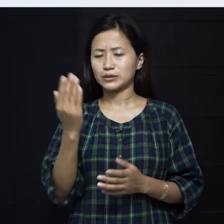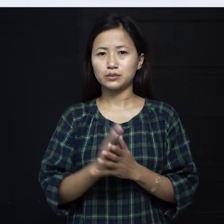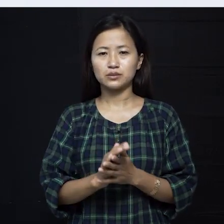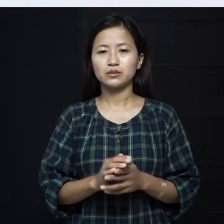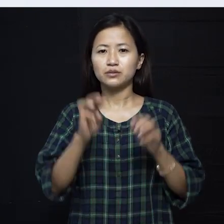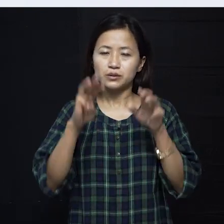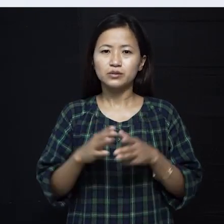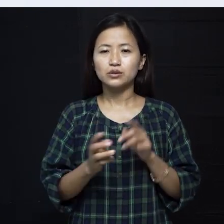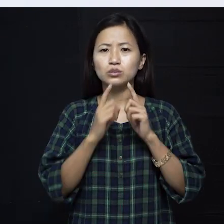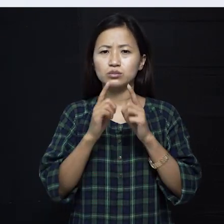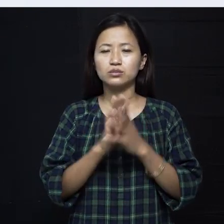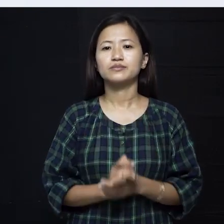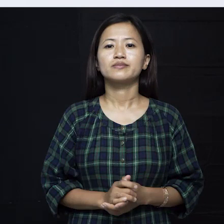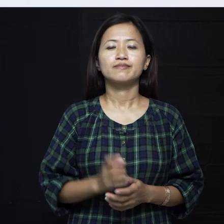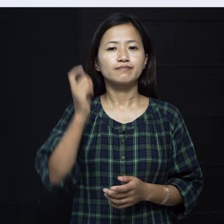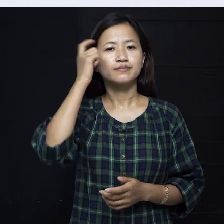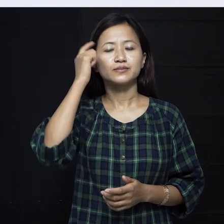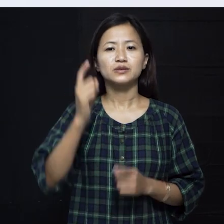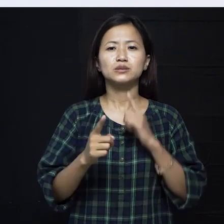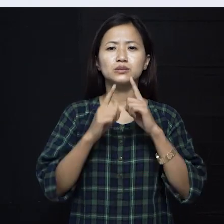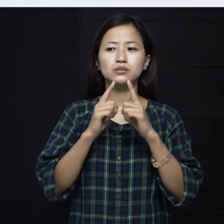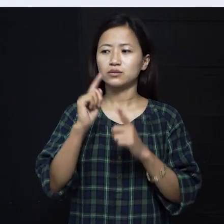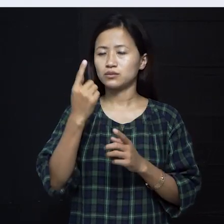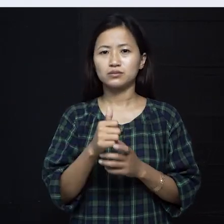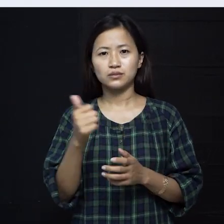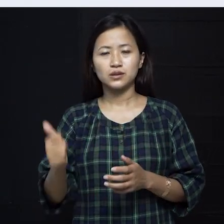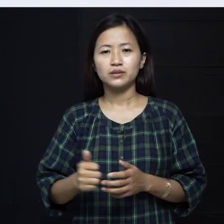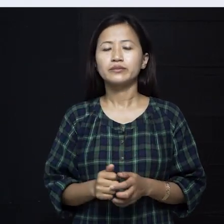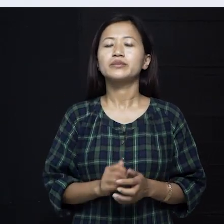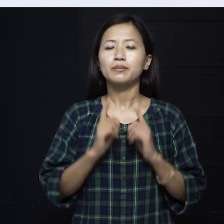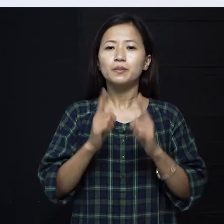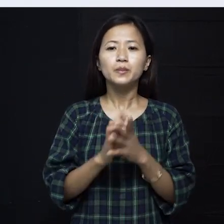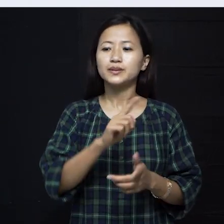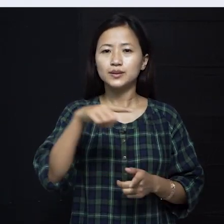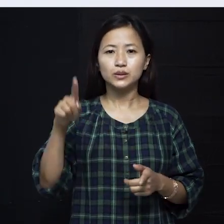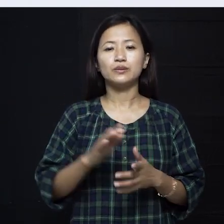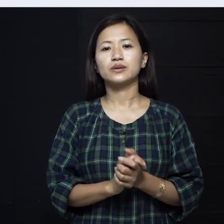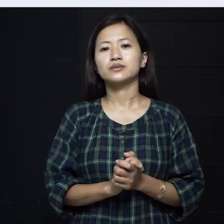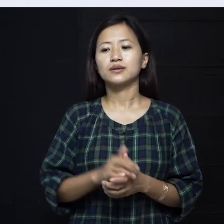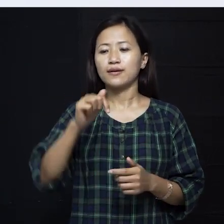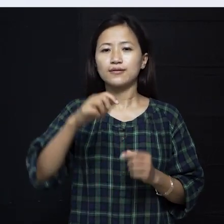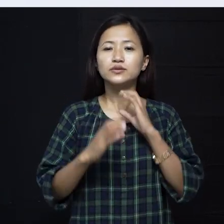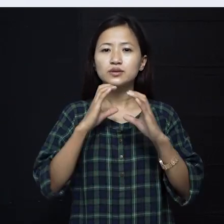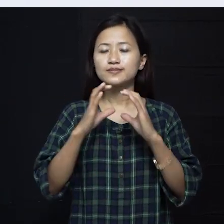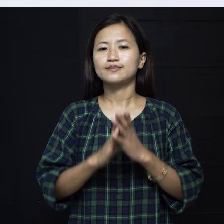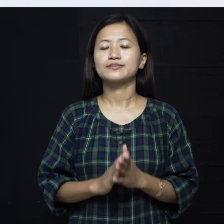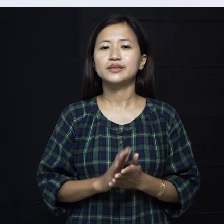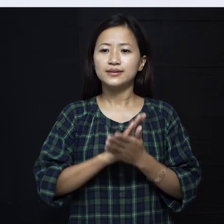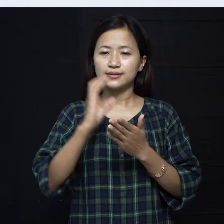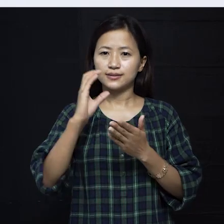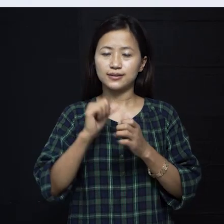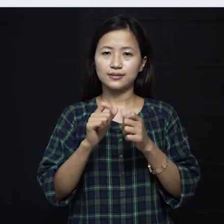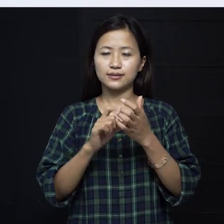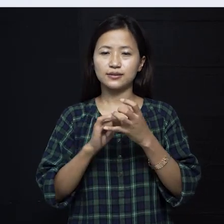that communication means talking to one another, and that is also correct, okay? Now, this communication, this has been